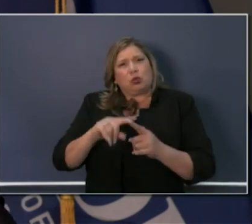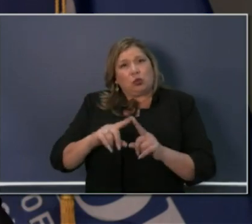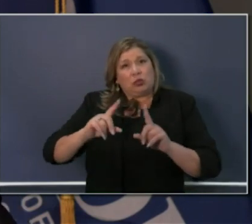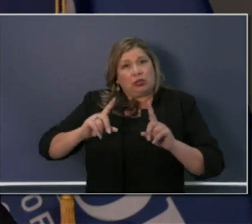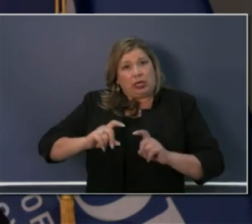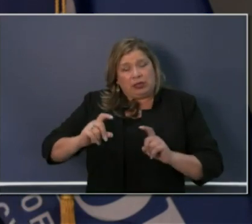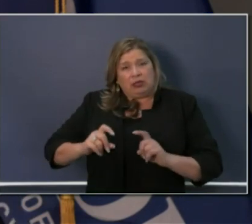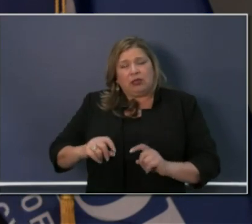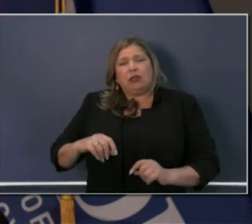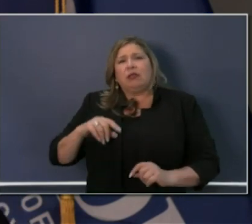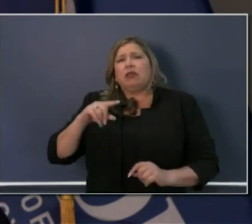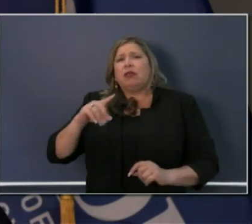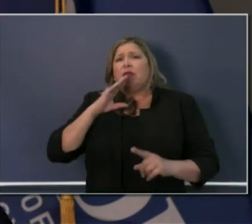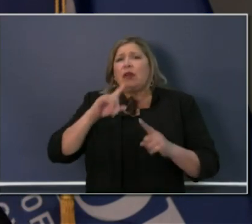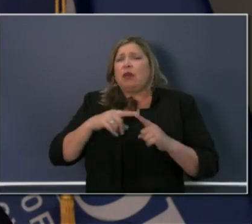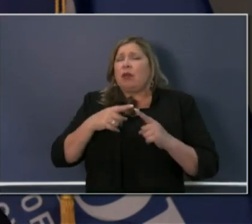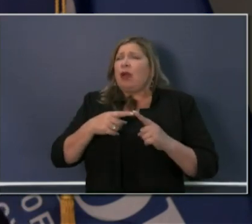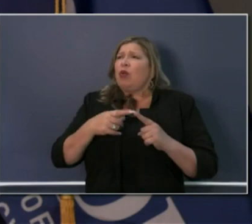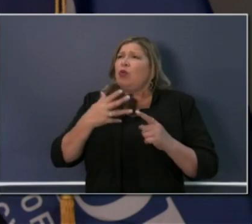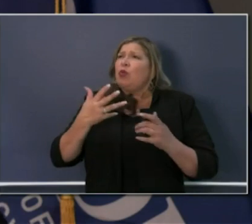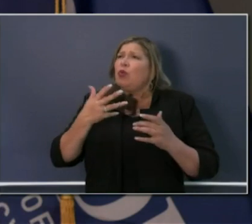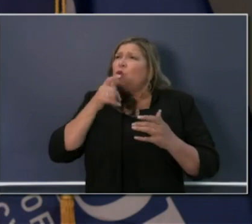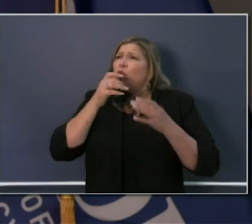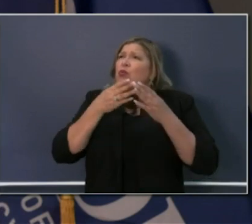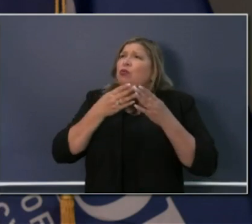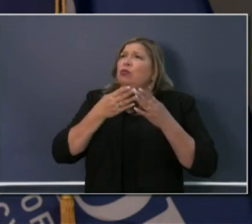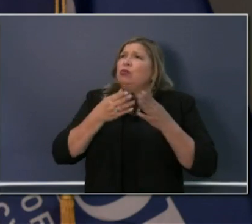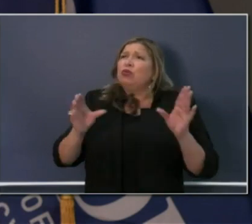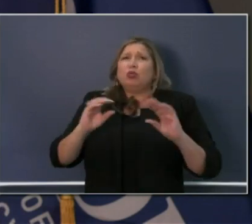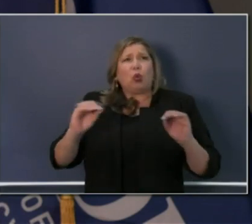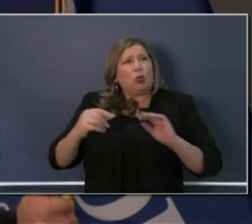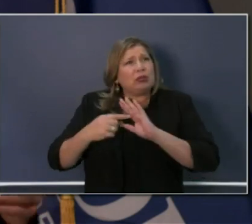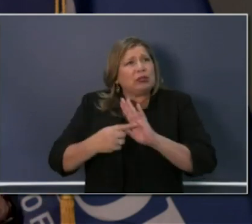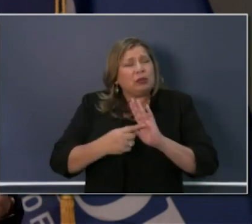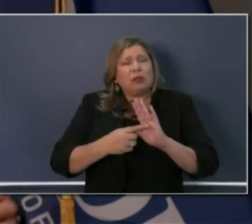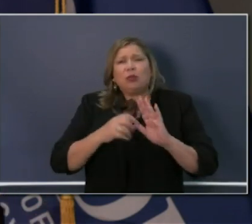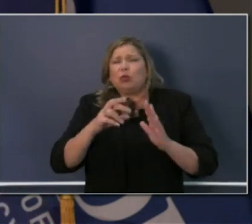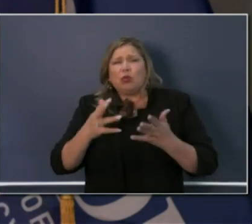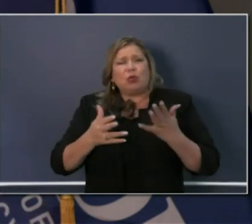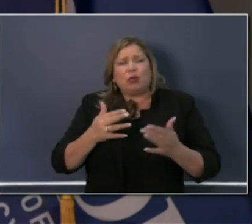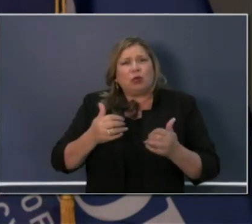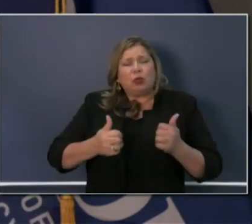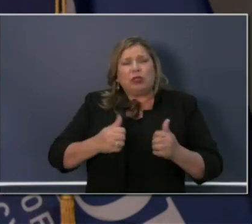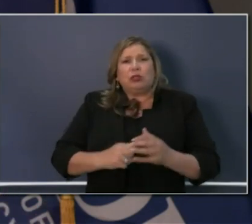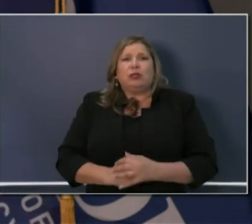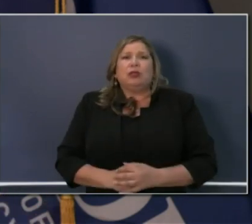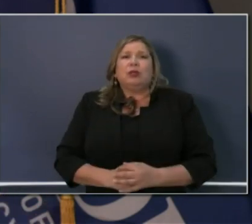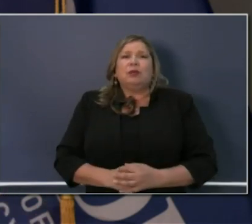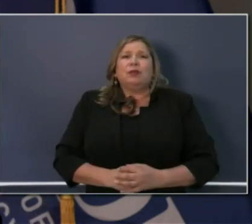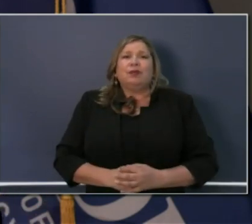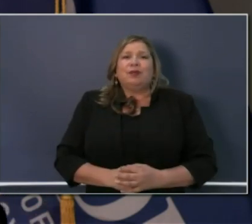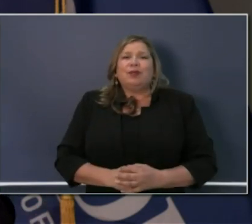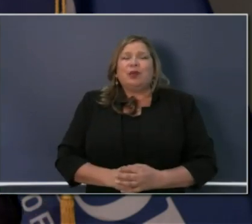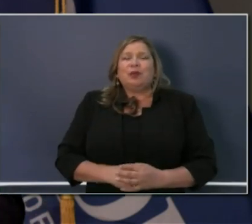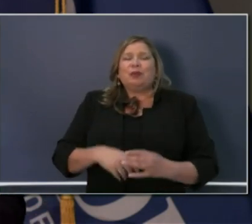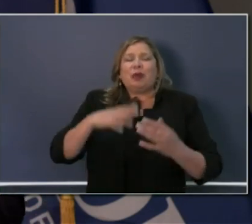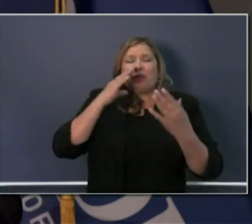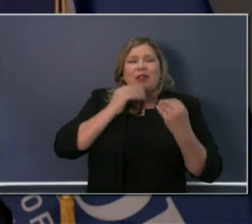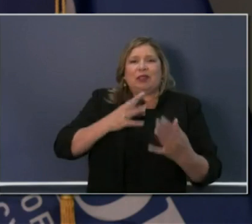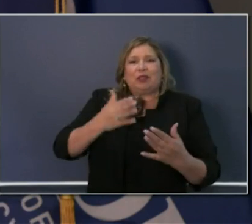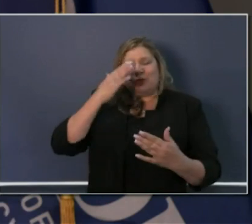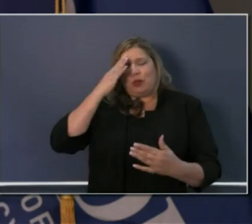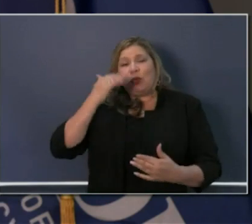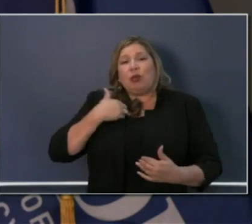the direction of this pandemic? Let me tell you what we've done. We are very pleased. There's been 3 community